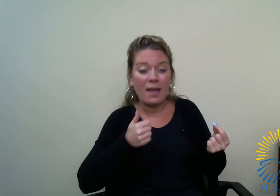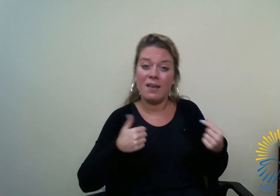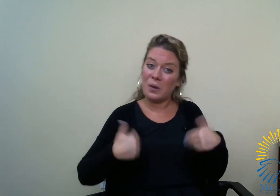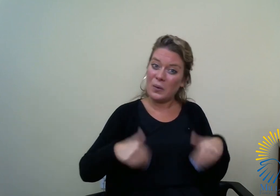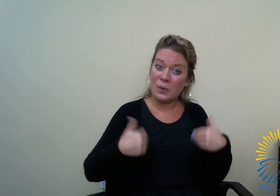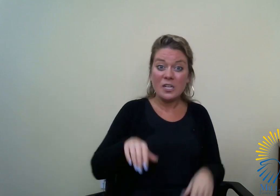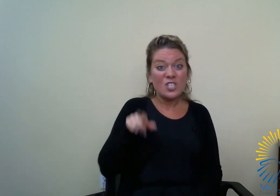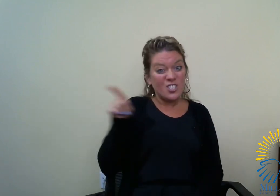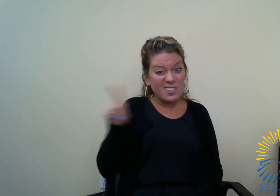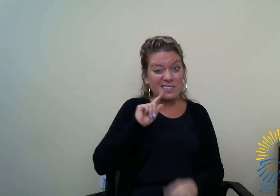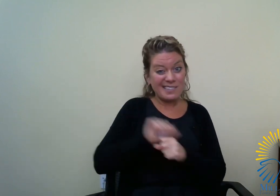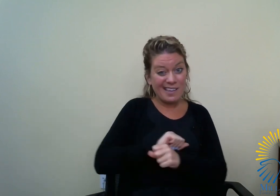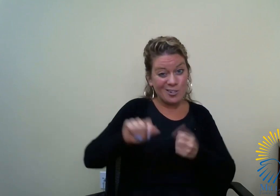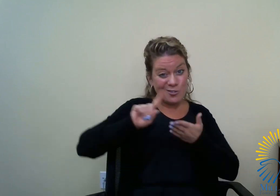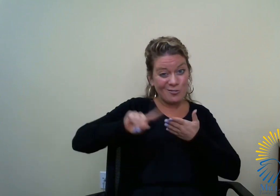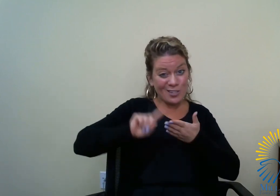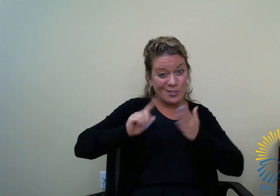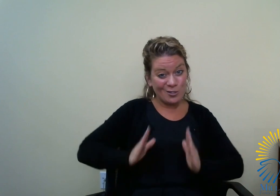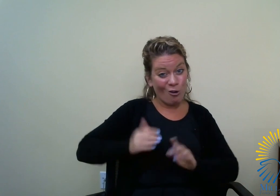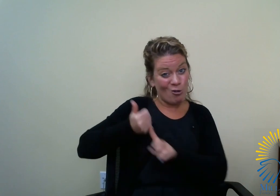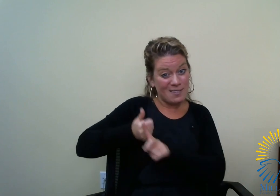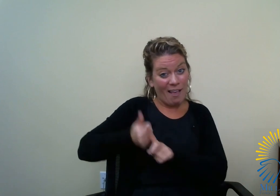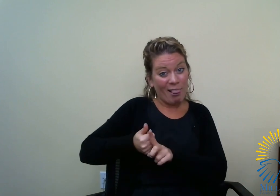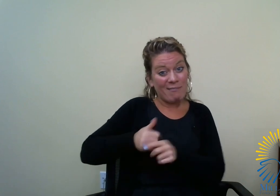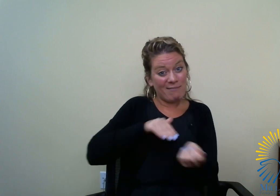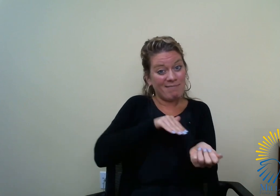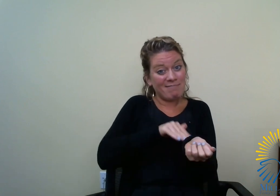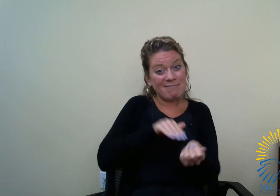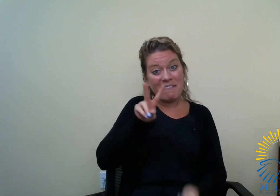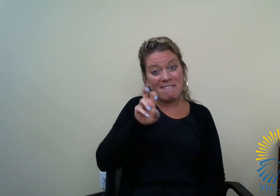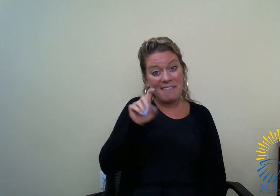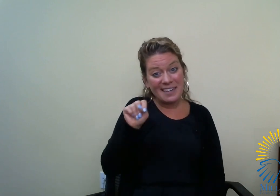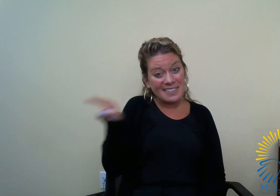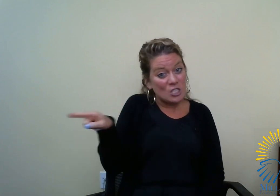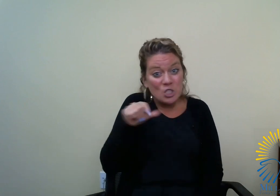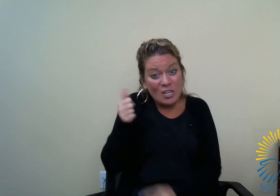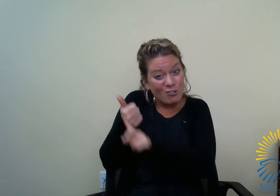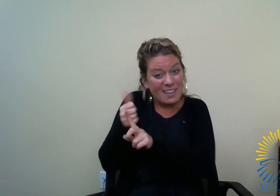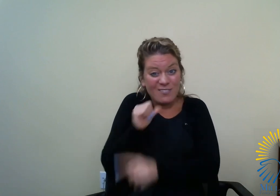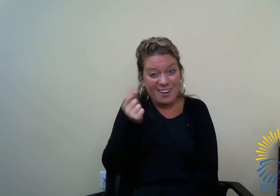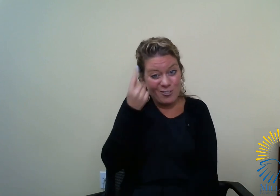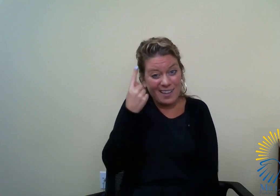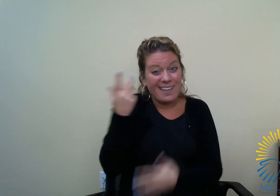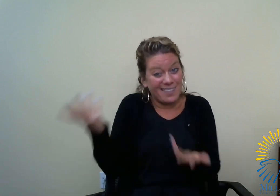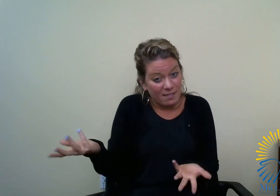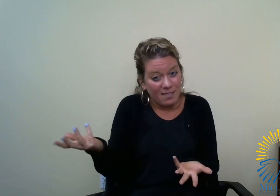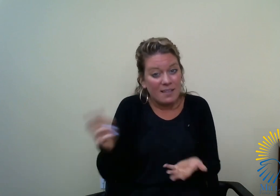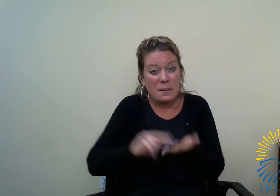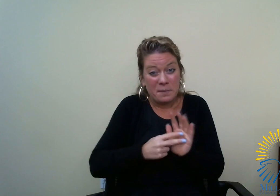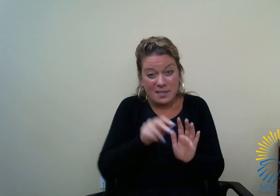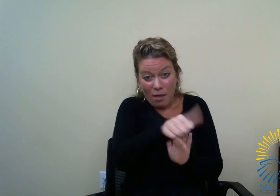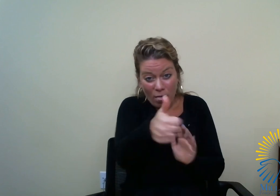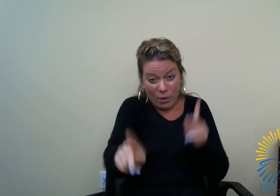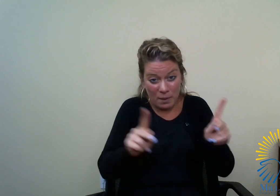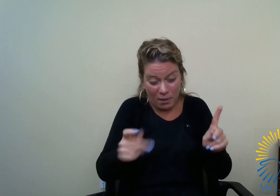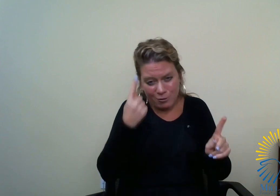actual researcher, right? She was a veterinarian and researcher, and she didn't understand, how is somebody outside of that supposed to understand? So if you can't even communicate it within your